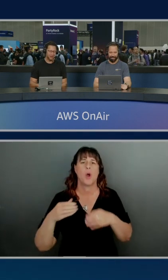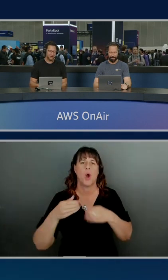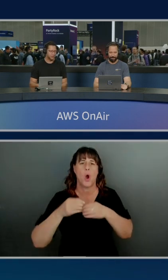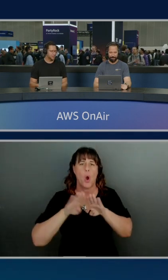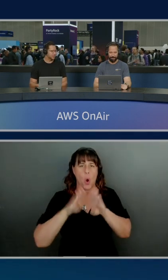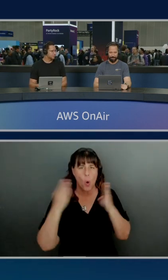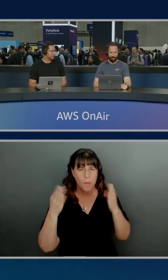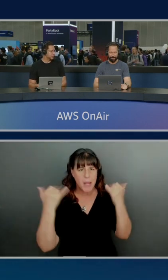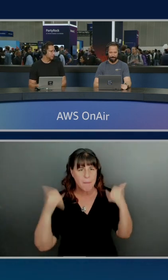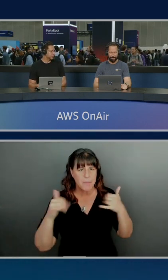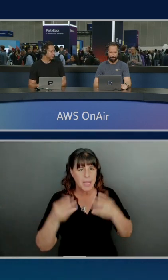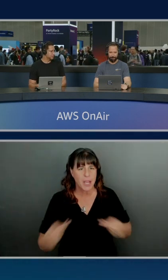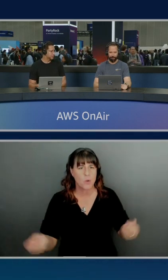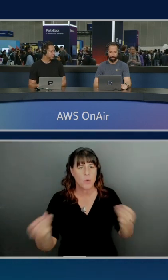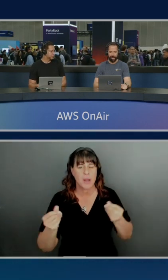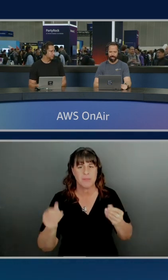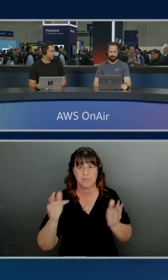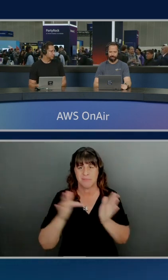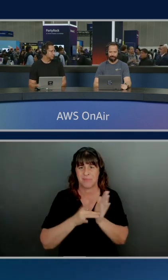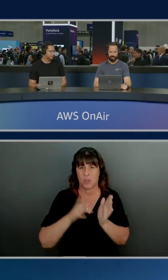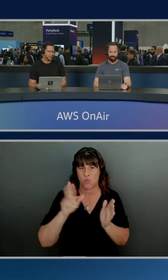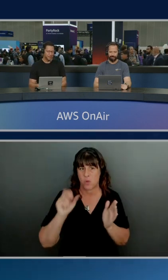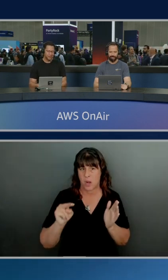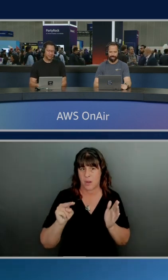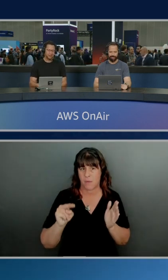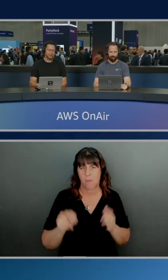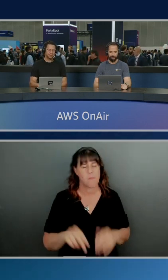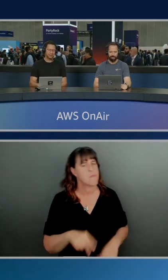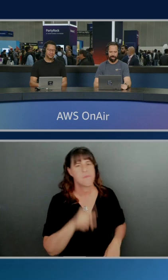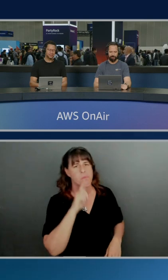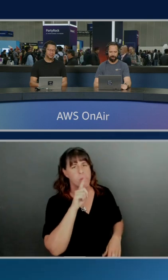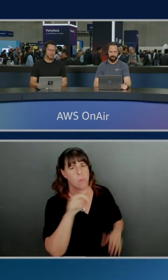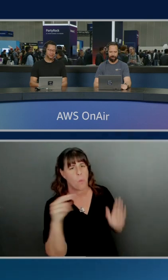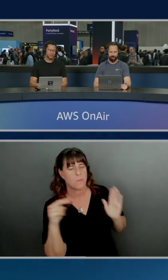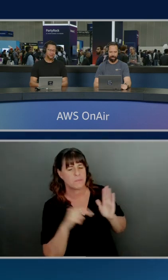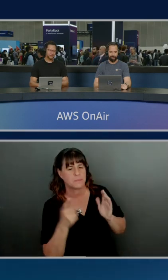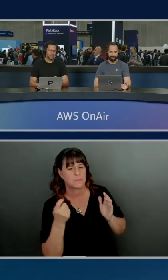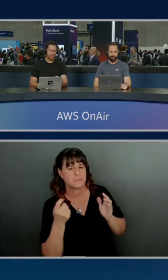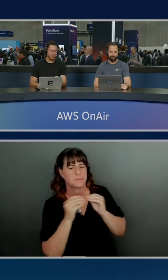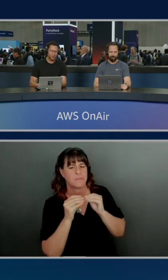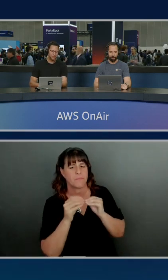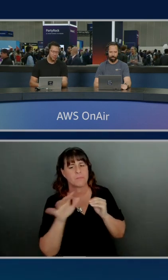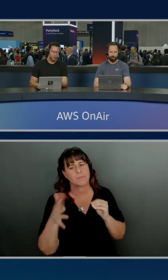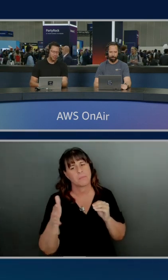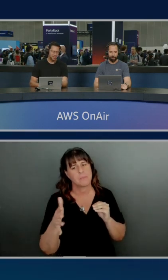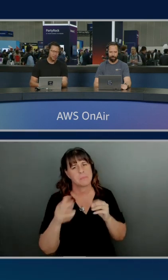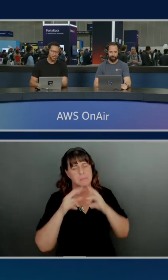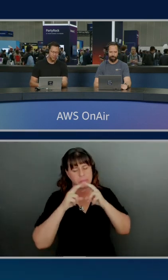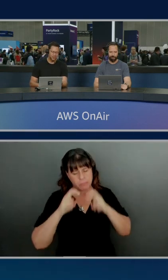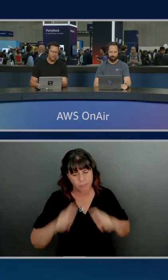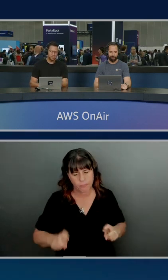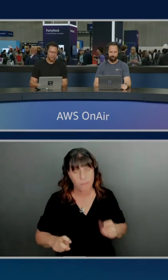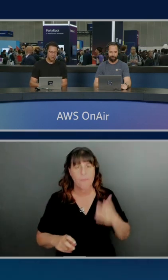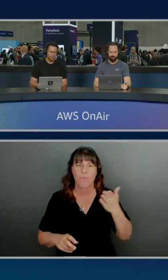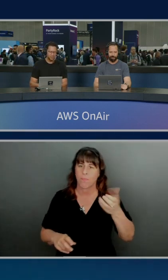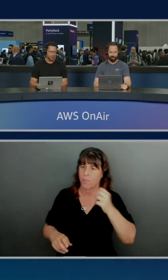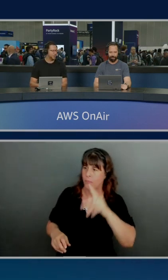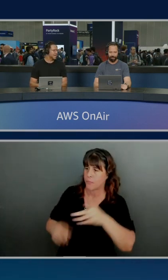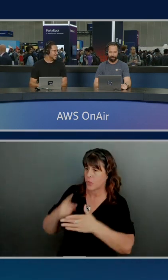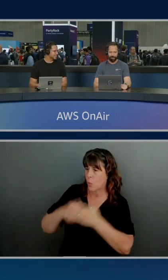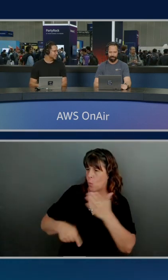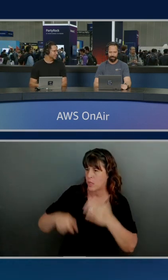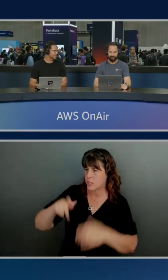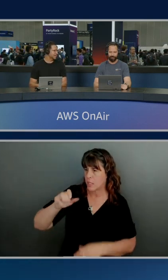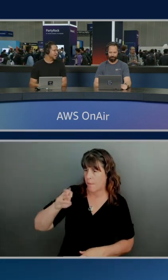And do I just hit run? Actually, let's look at it a little bit and kind of dissect it a little bit. Okay, what is the prompt? What